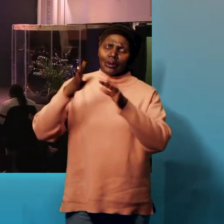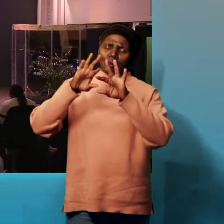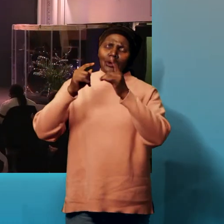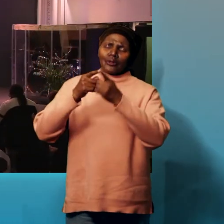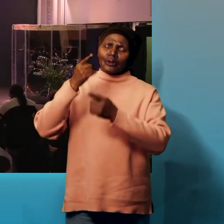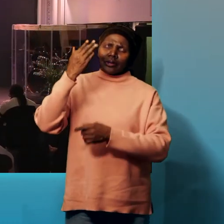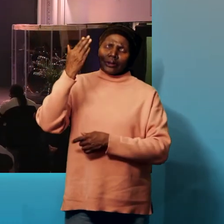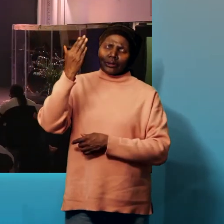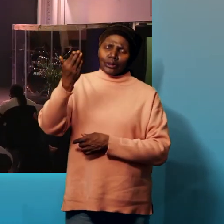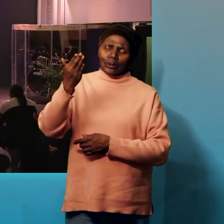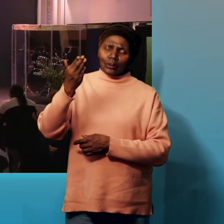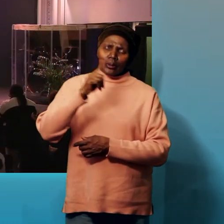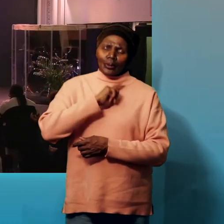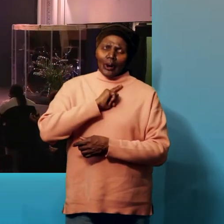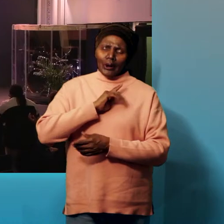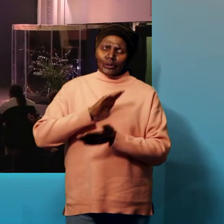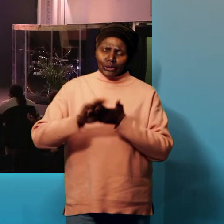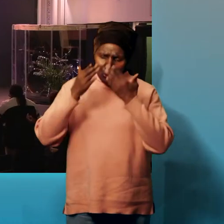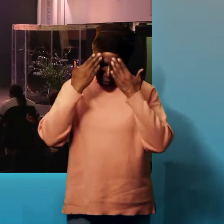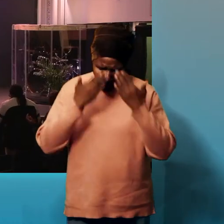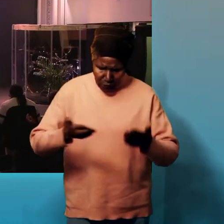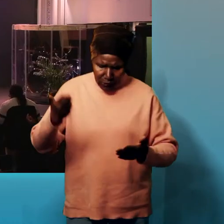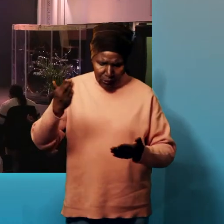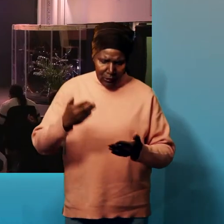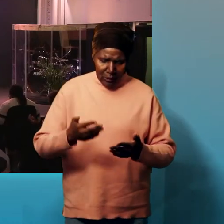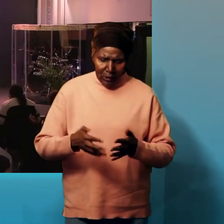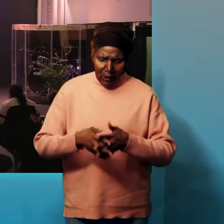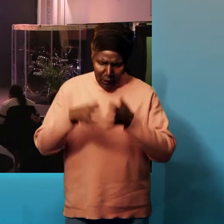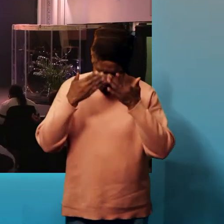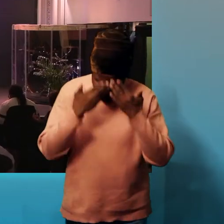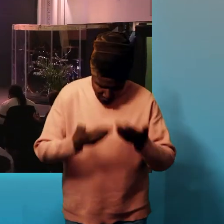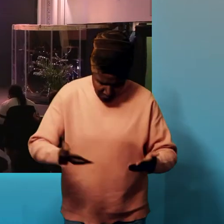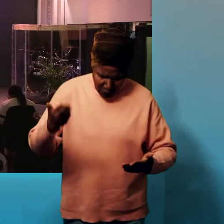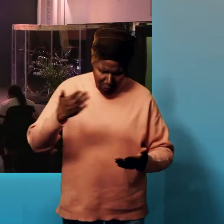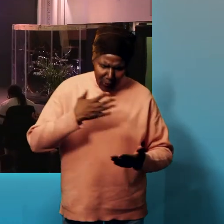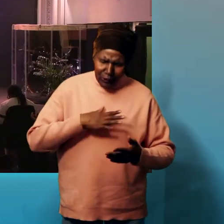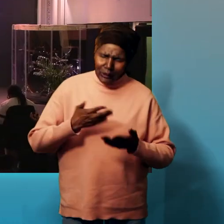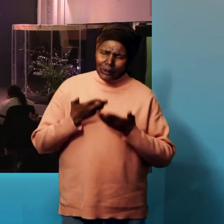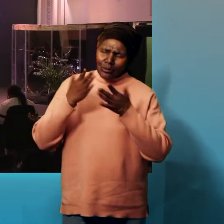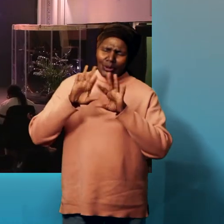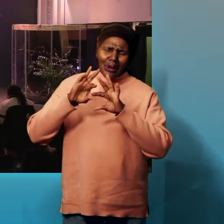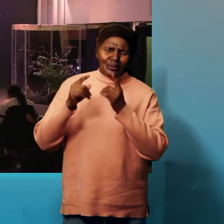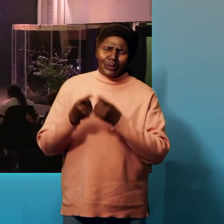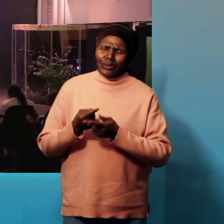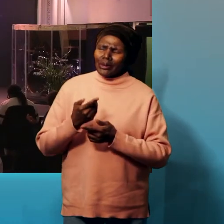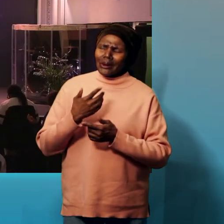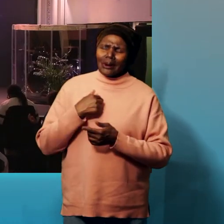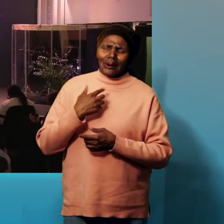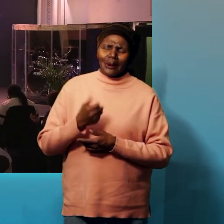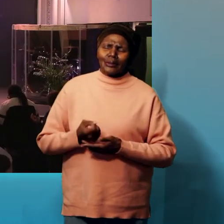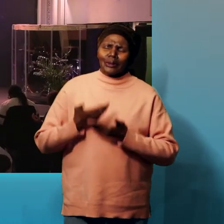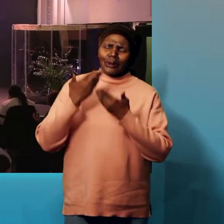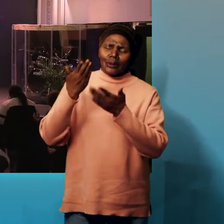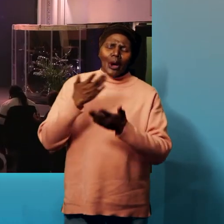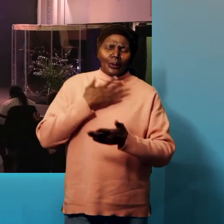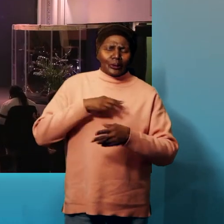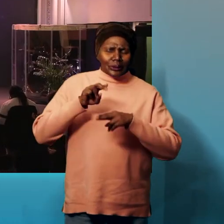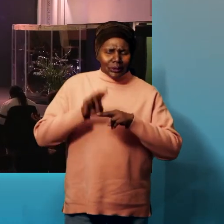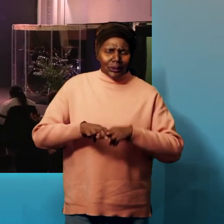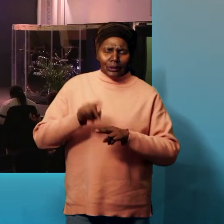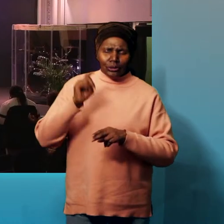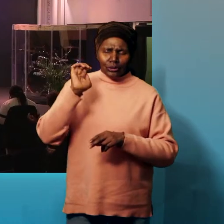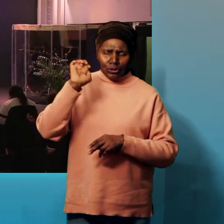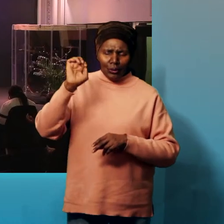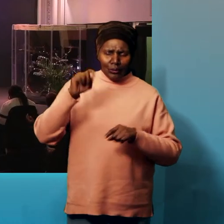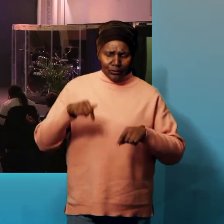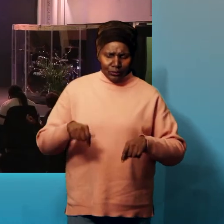honor you, to reverence you. I want to give you everything I have, Jesus. I want to sit at your feet and I want to say everything that I have